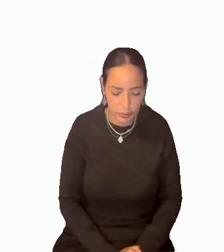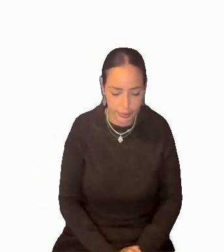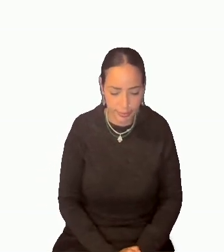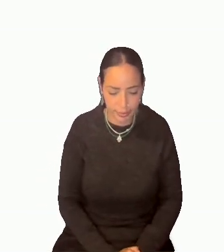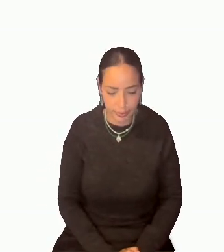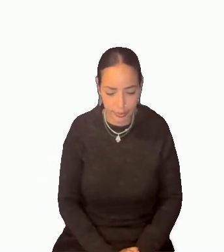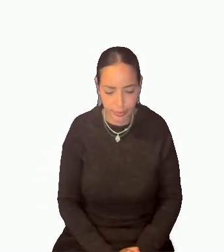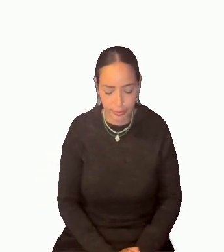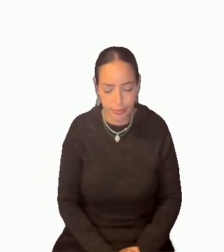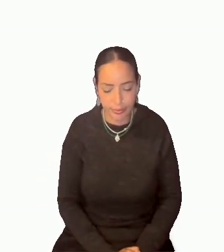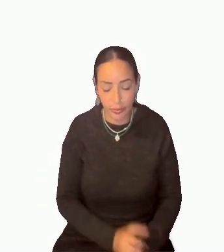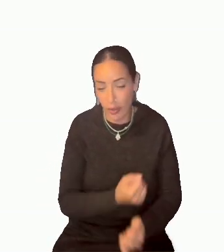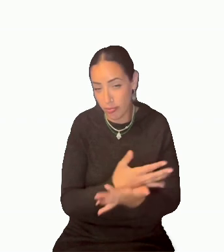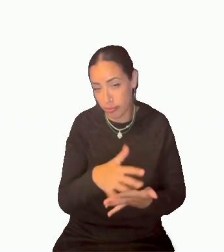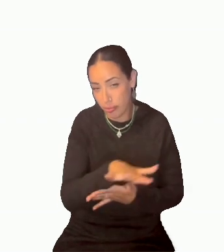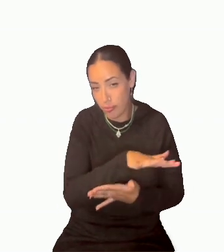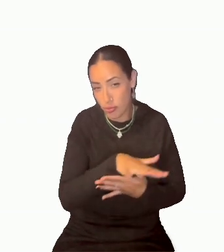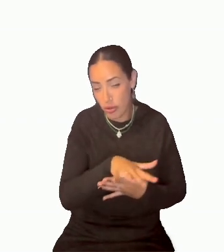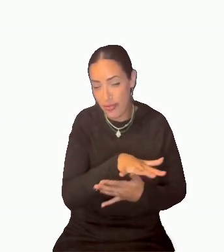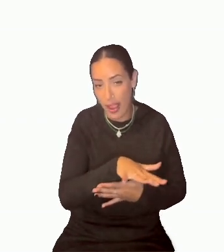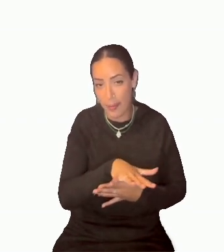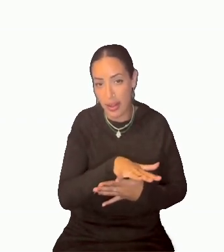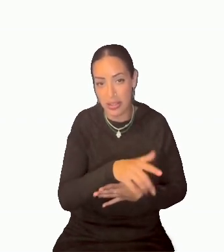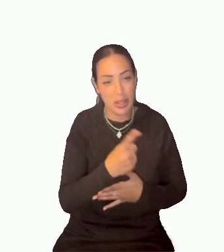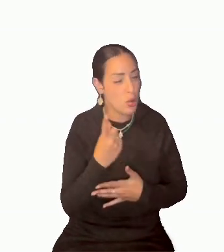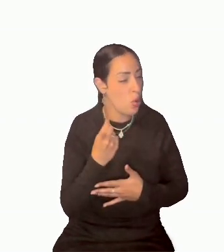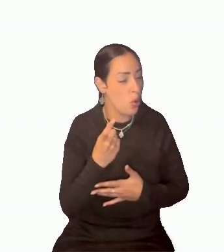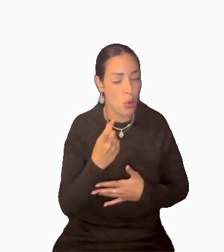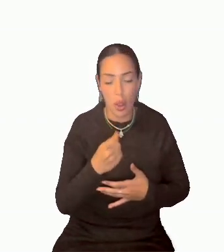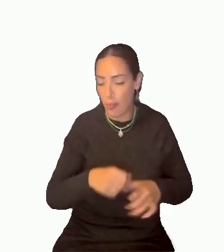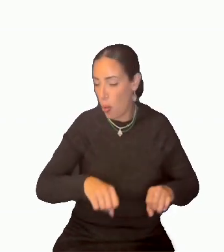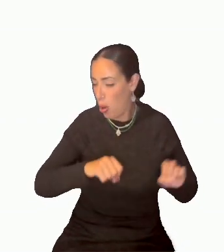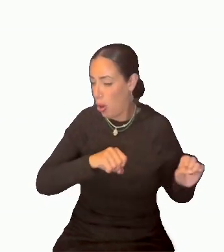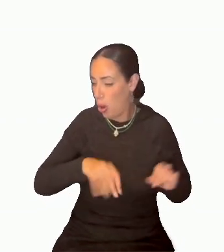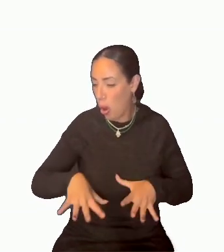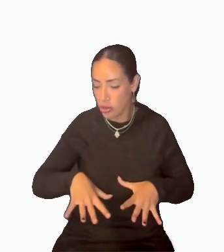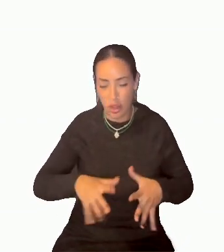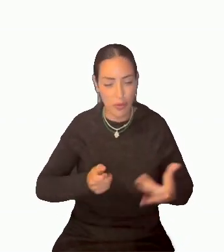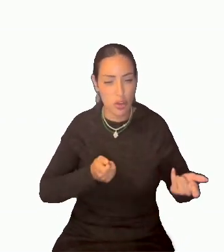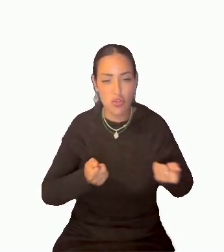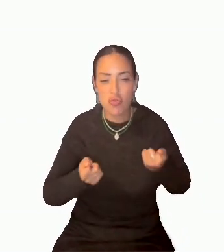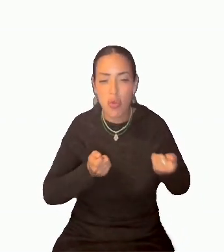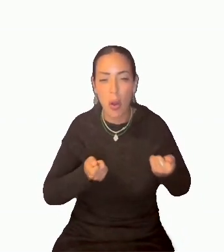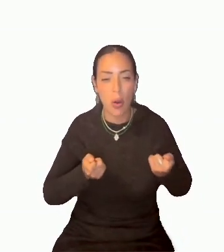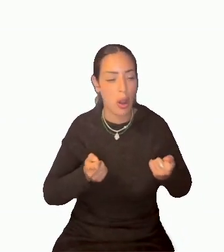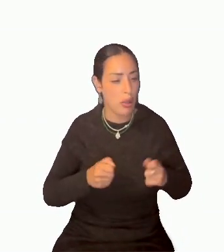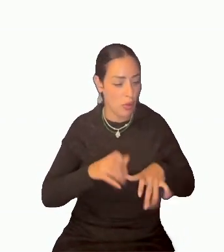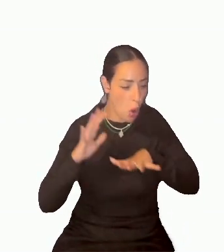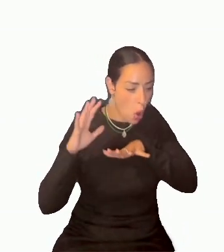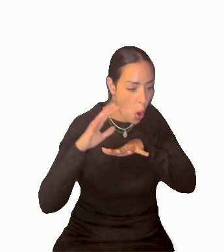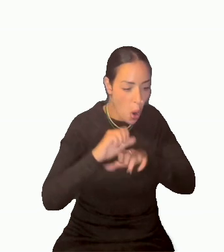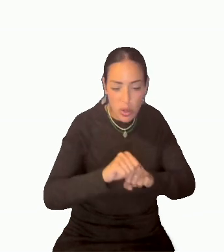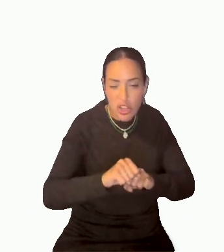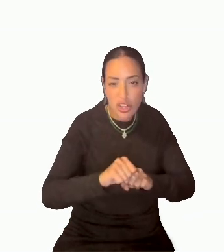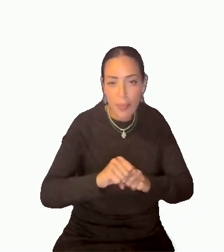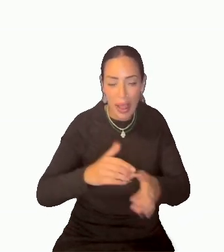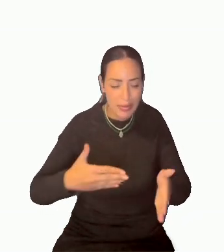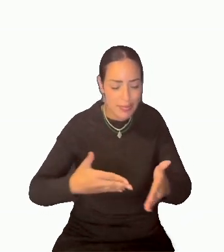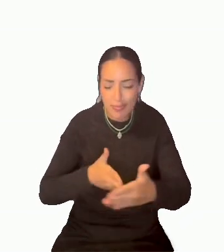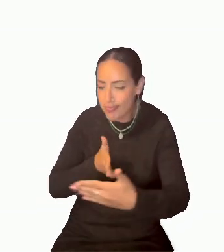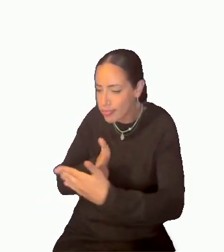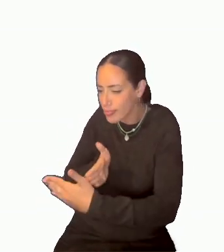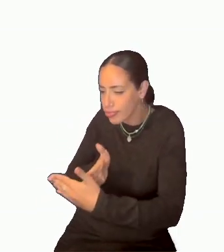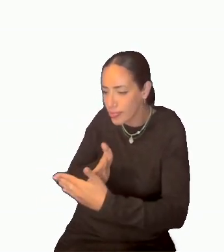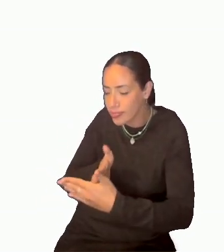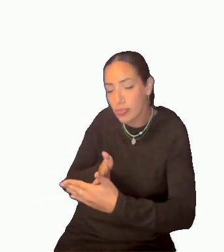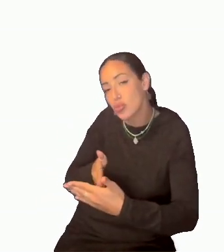postmortems. For many bereaved families, this represents yet another loss of control, ownership, and access to their loved one. As such,